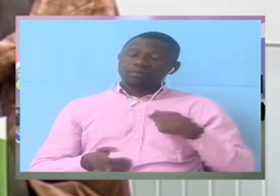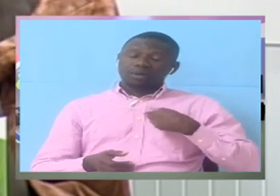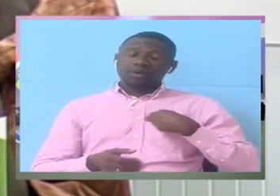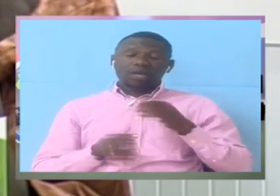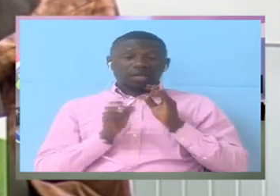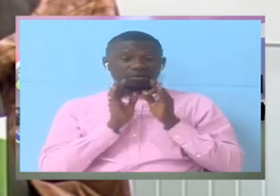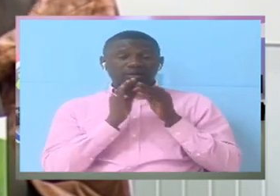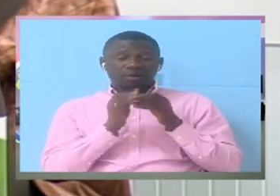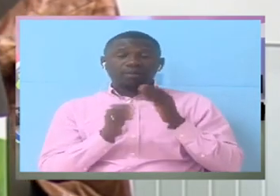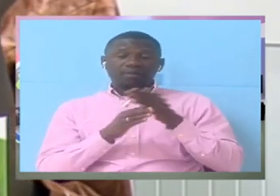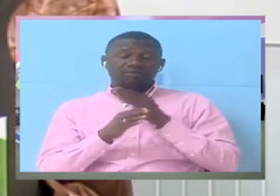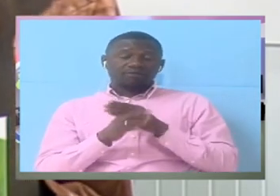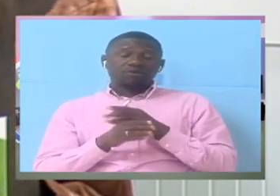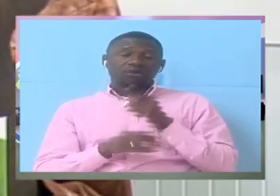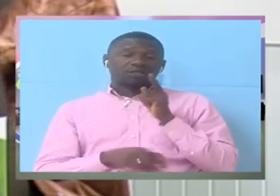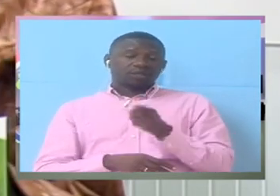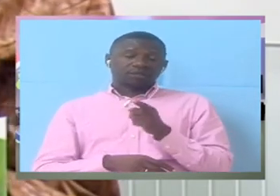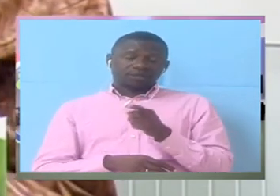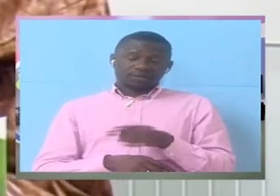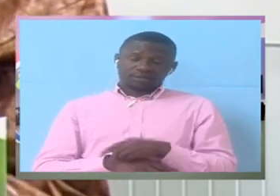told them before that,